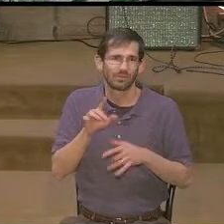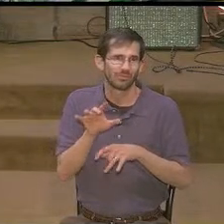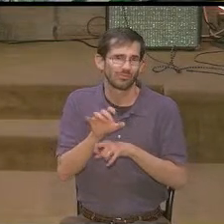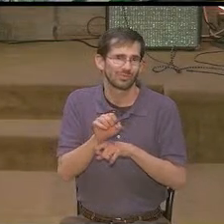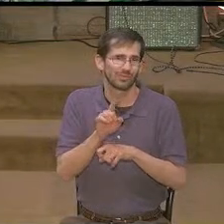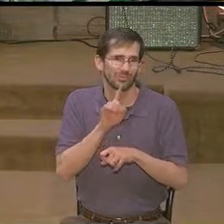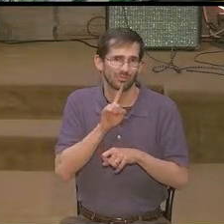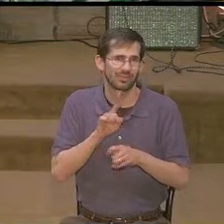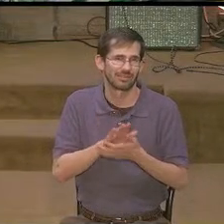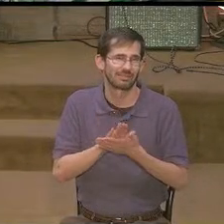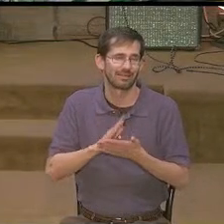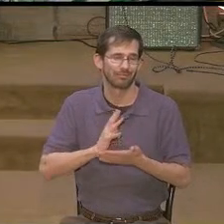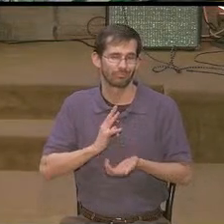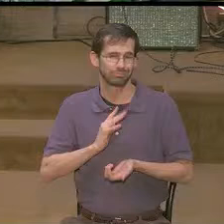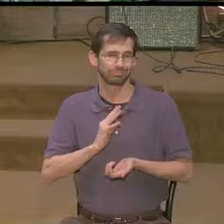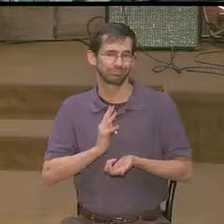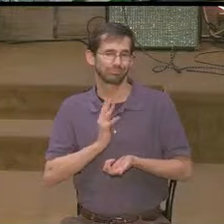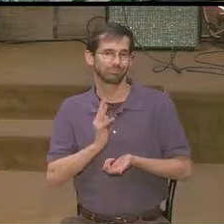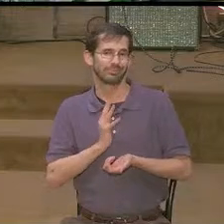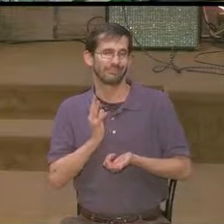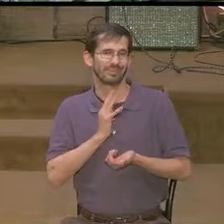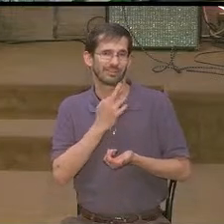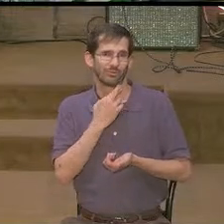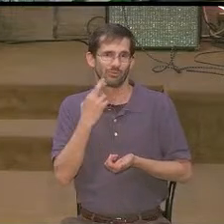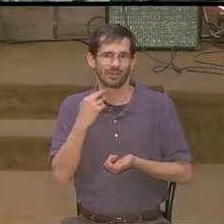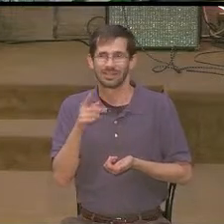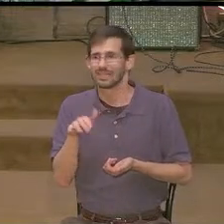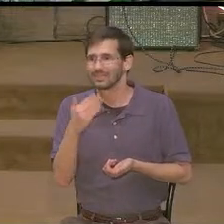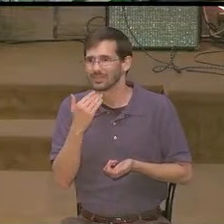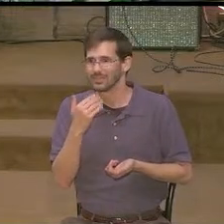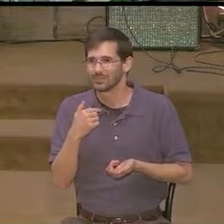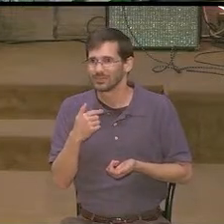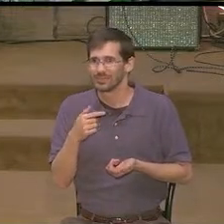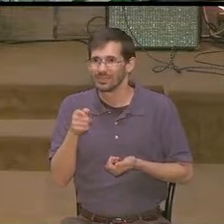restaurant, and I'm like, honey's feeding me food.